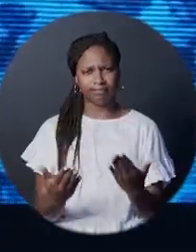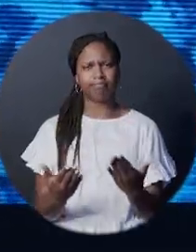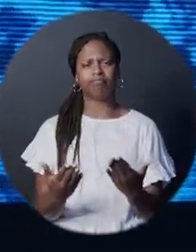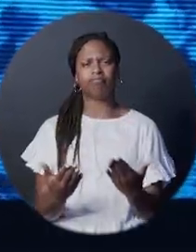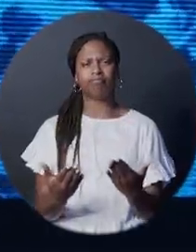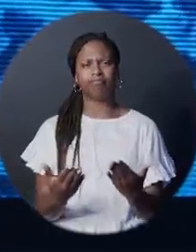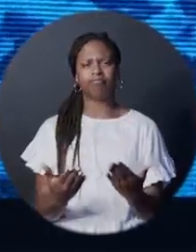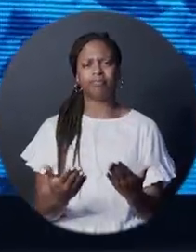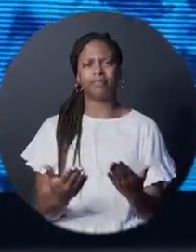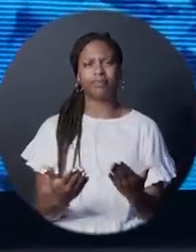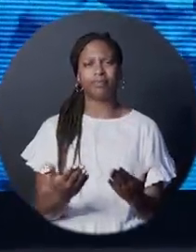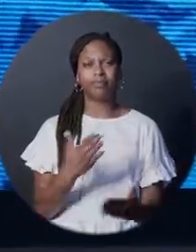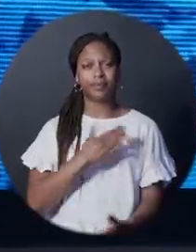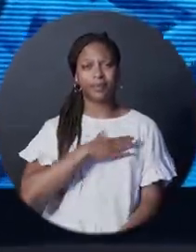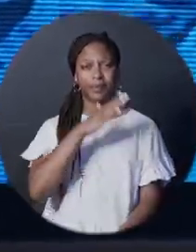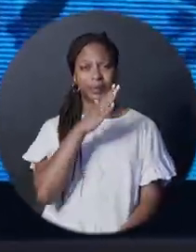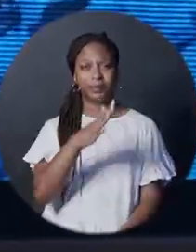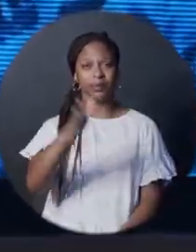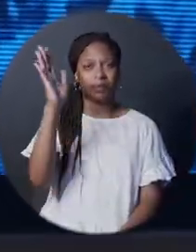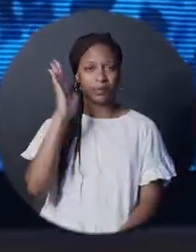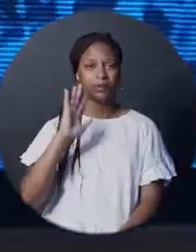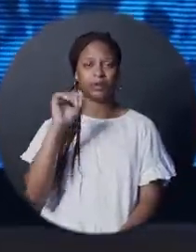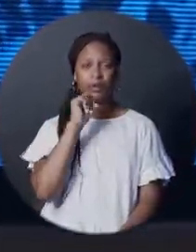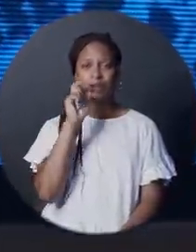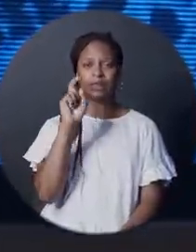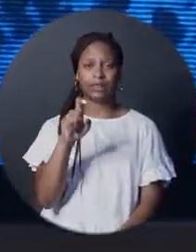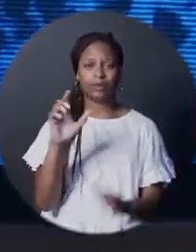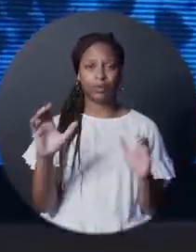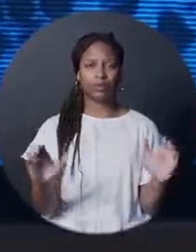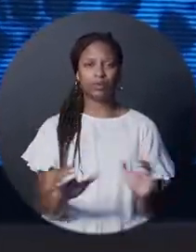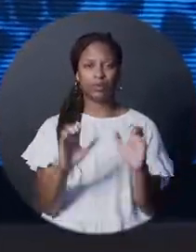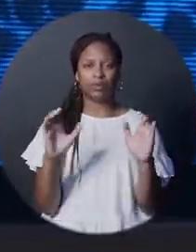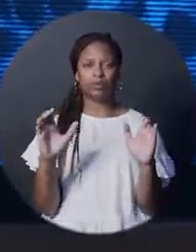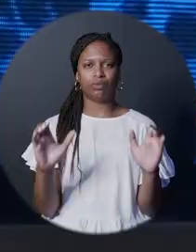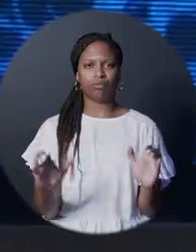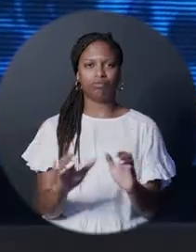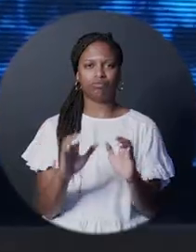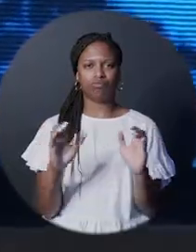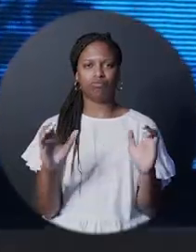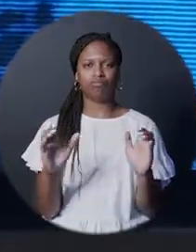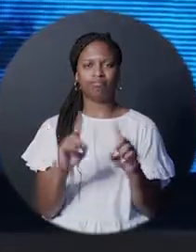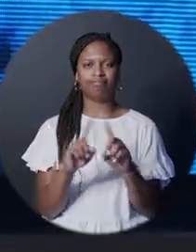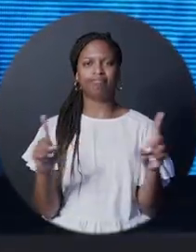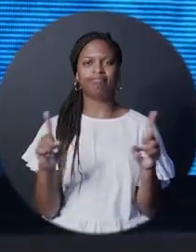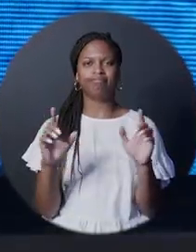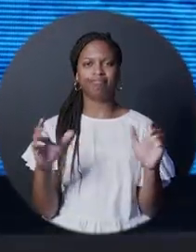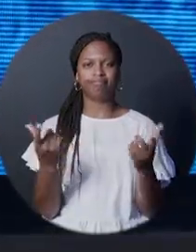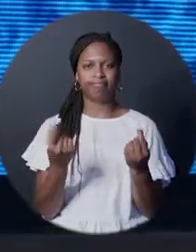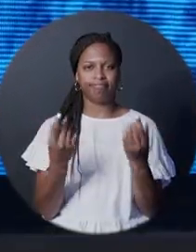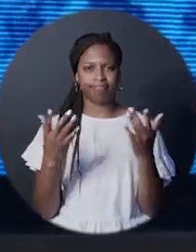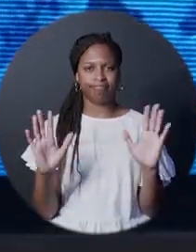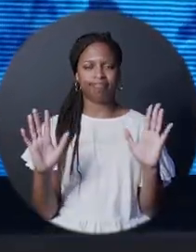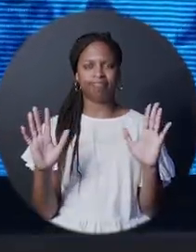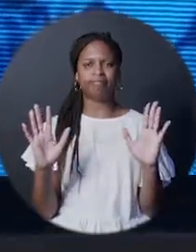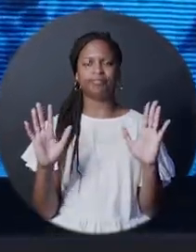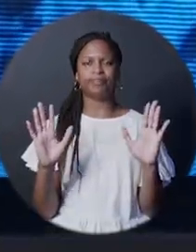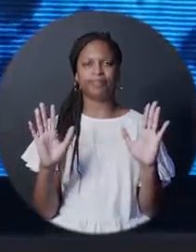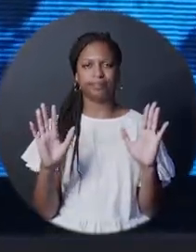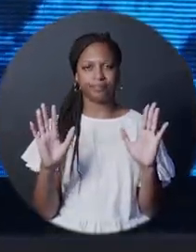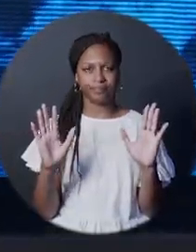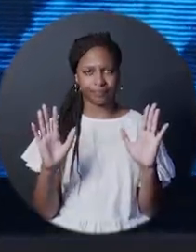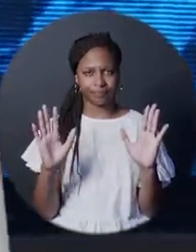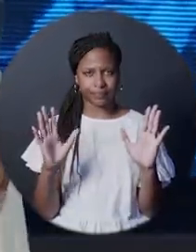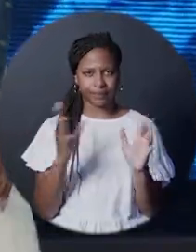And we thank you. Because my grandmother used to say, you didn't have to do it, but you did.